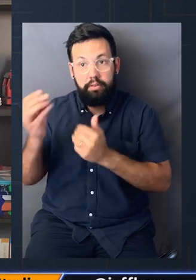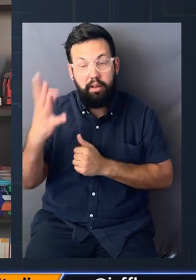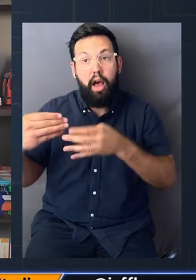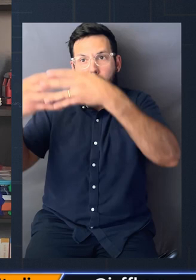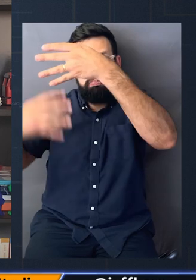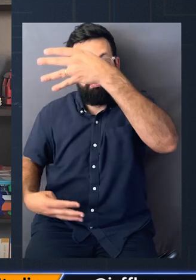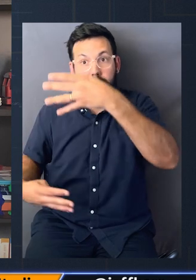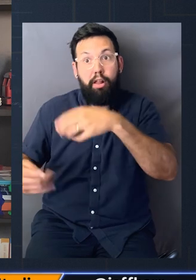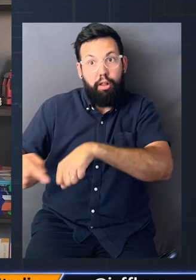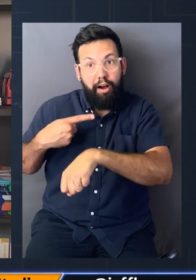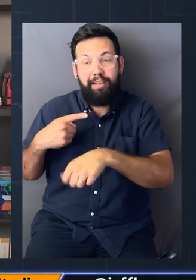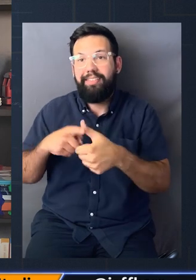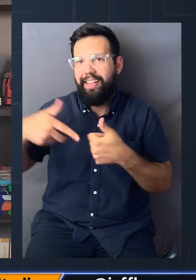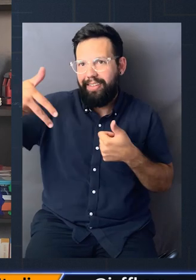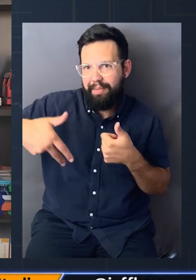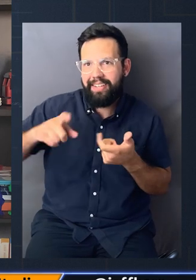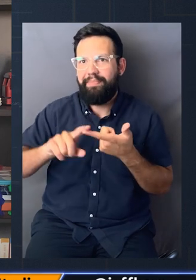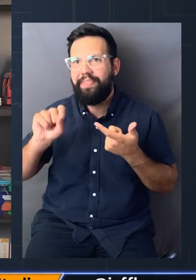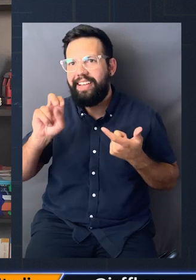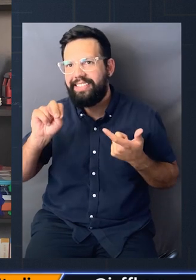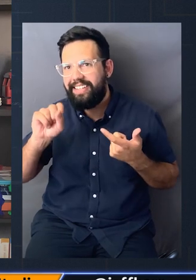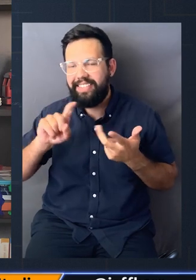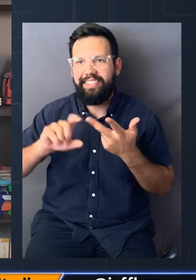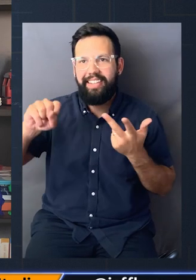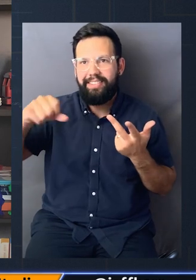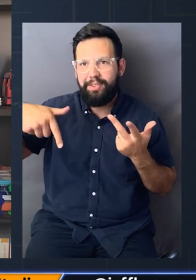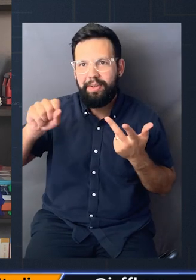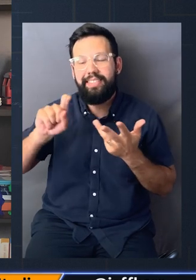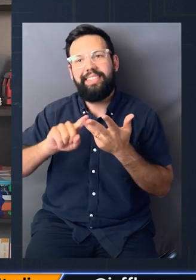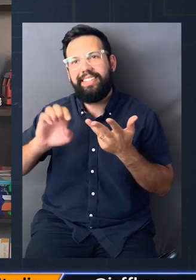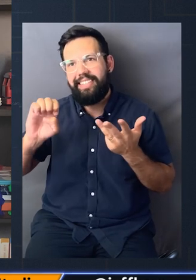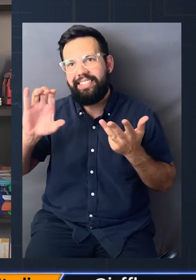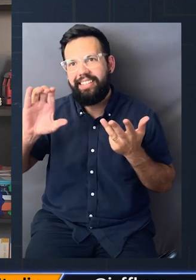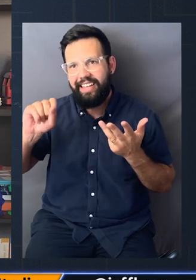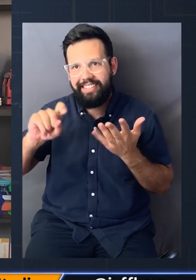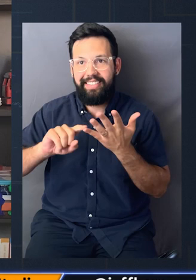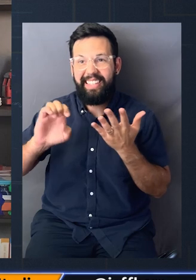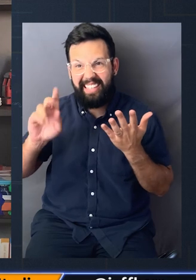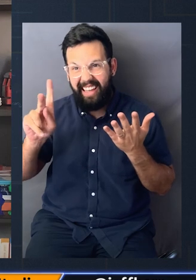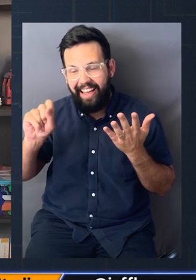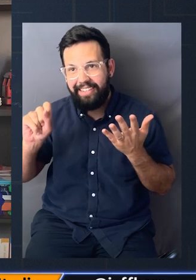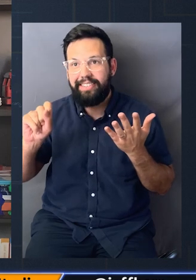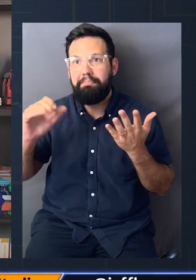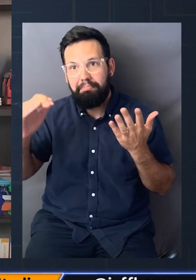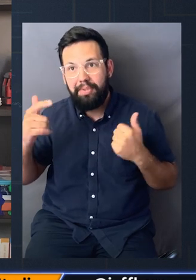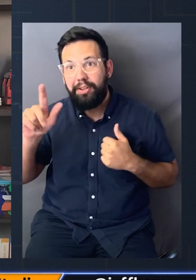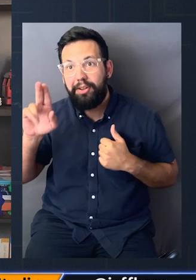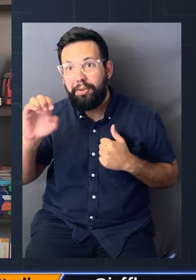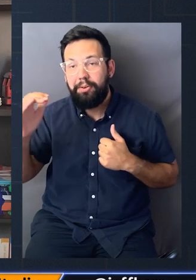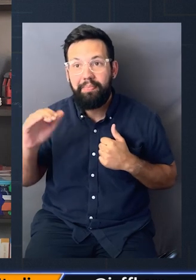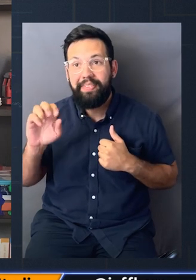services. Let me see if I can get through the whole list. Lambda, SNS, SQS, ECS,